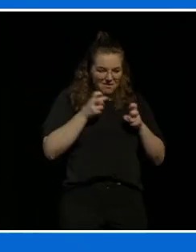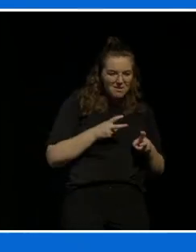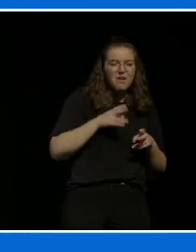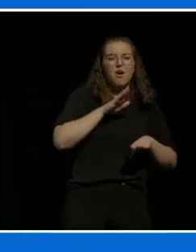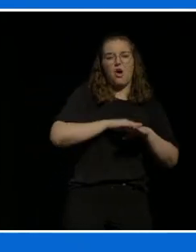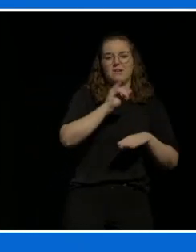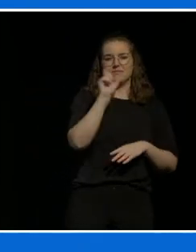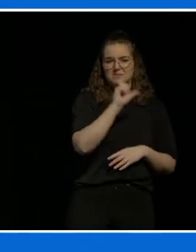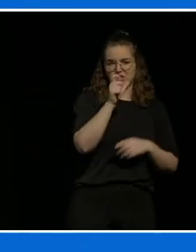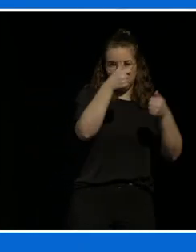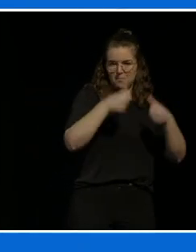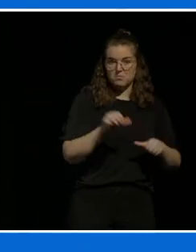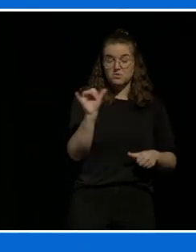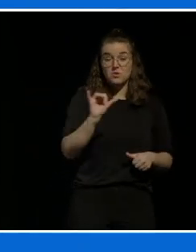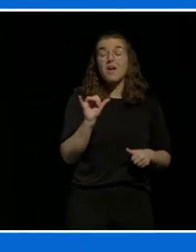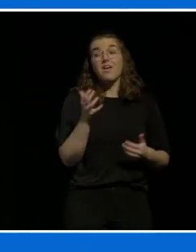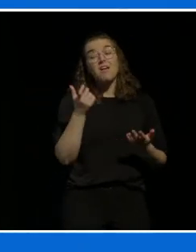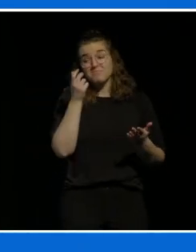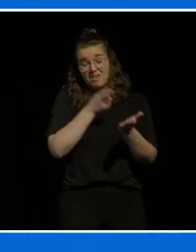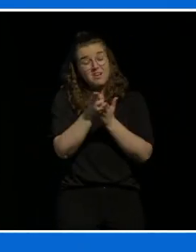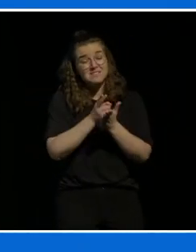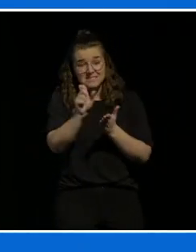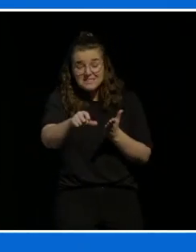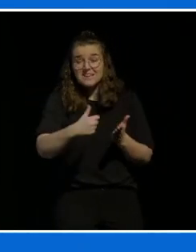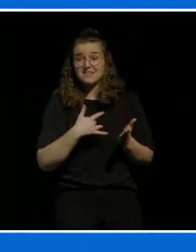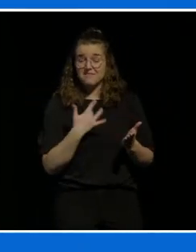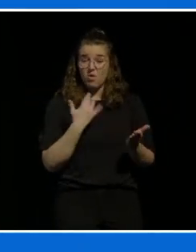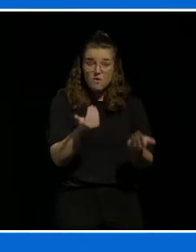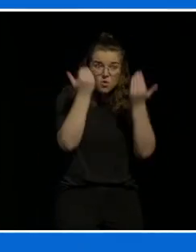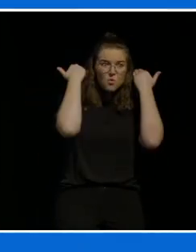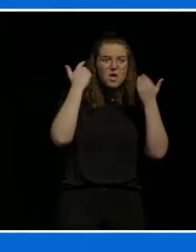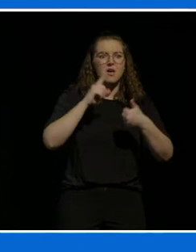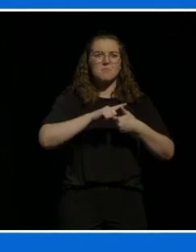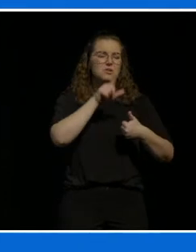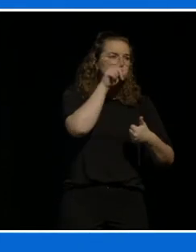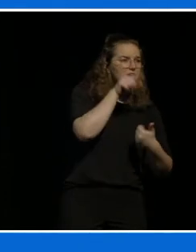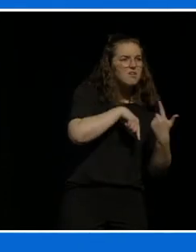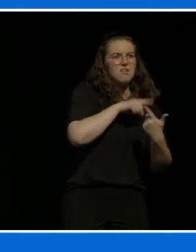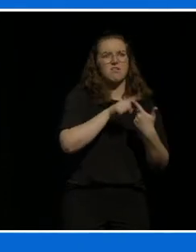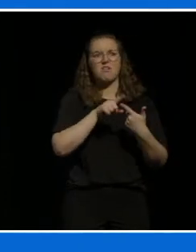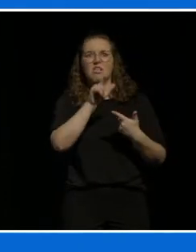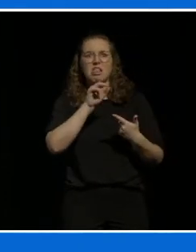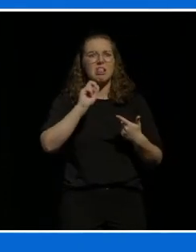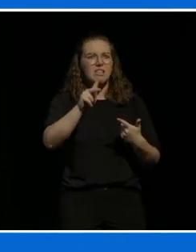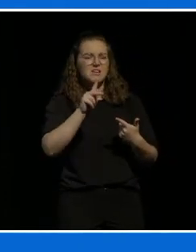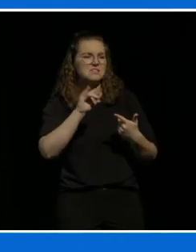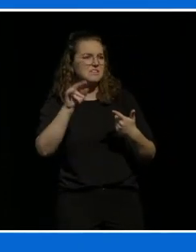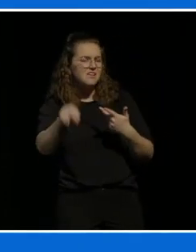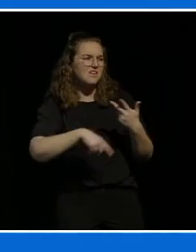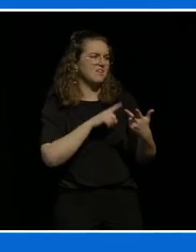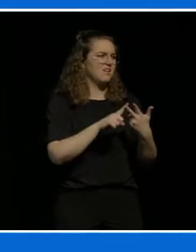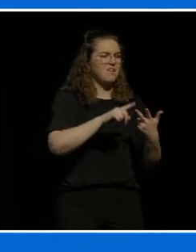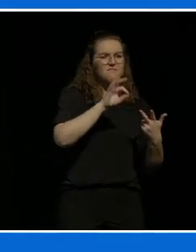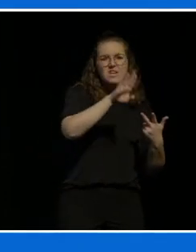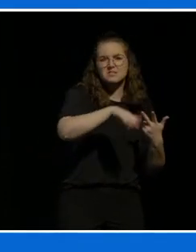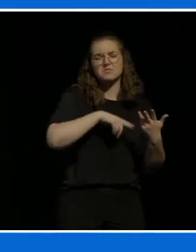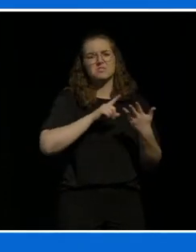amount of work, because it does get overwhelming, I hate having like to look at my Twitter and then my LinkedIn and then my TikTok and Instagram and Facebook and